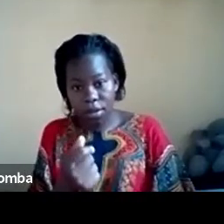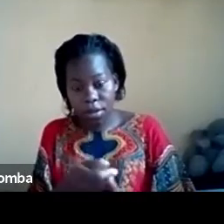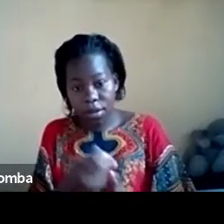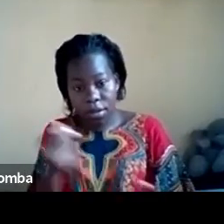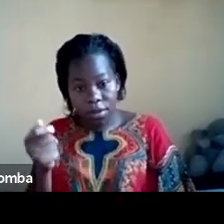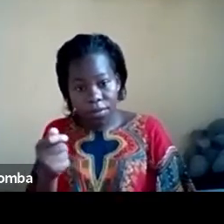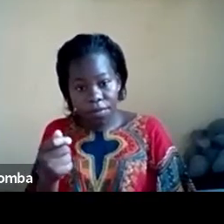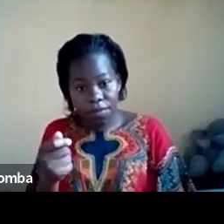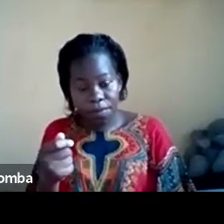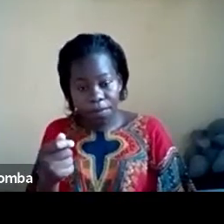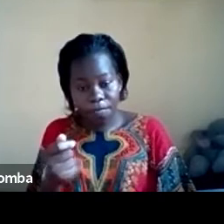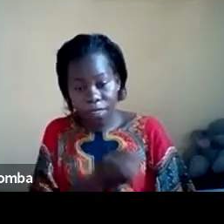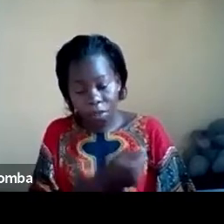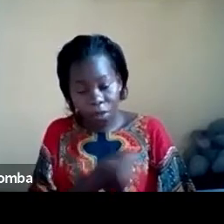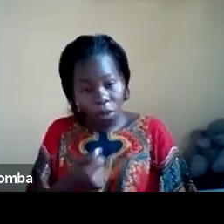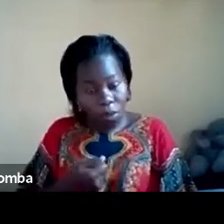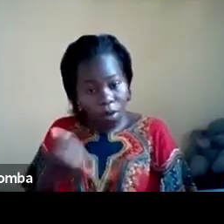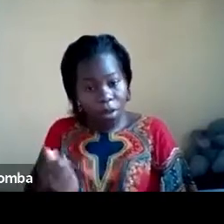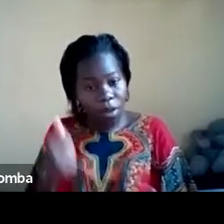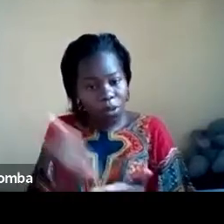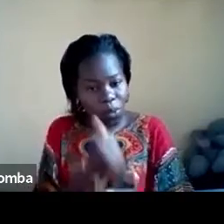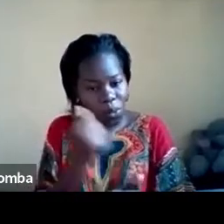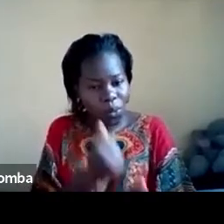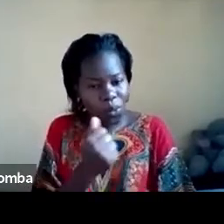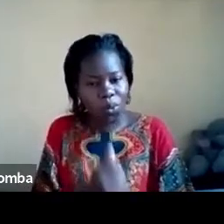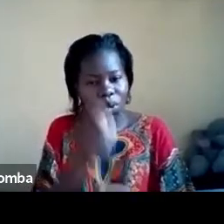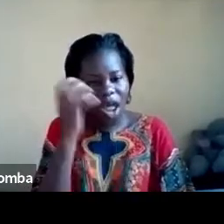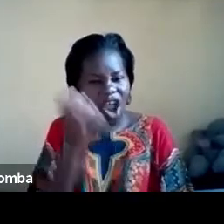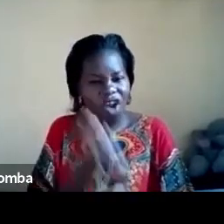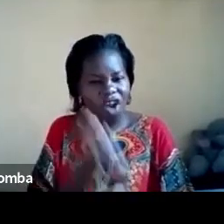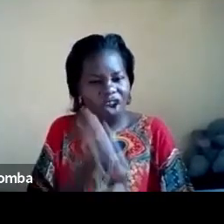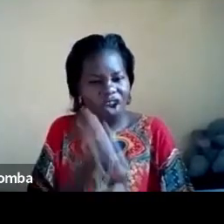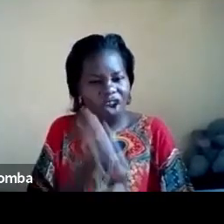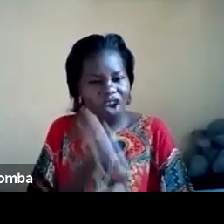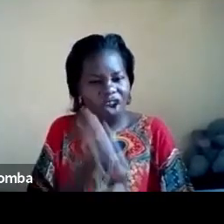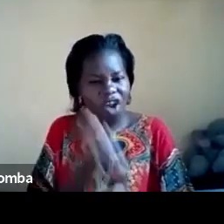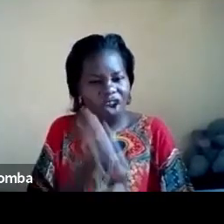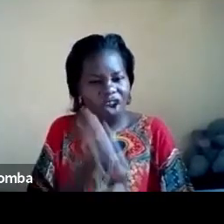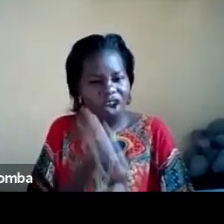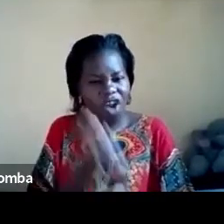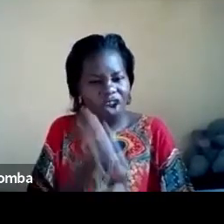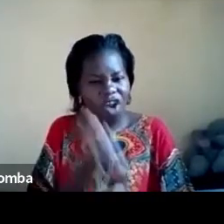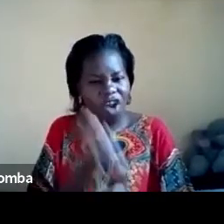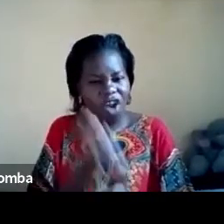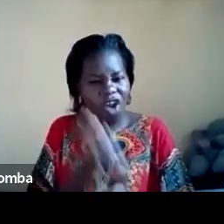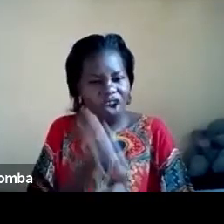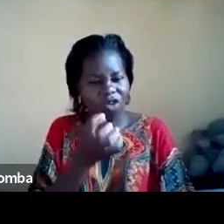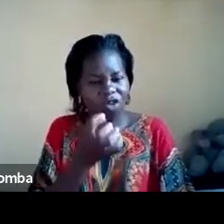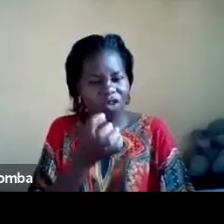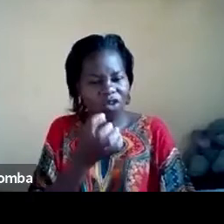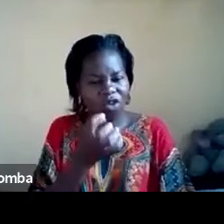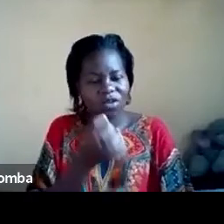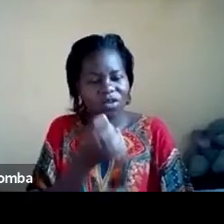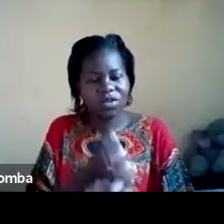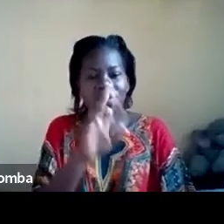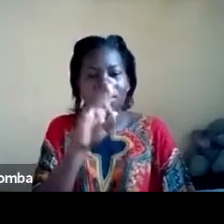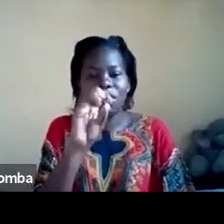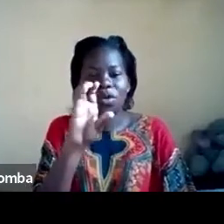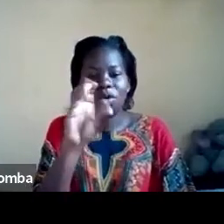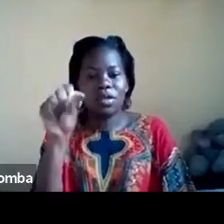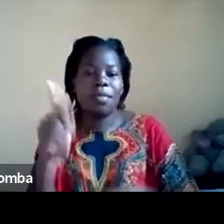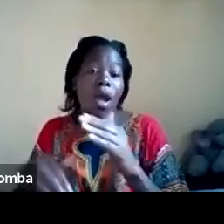women who are actually breaking these rocks to the users, people who are actually building. We'll come back to that one later. But I just wanted to check